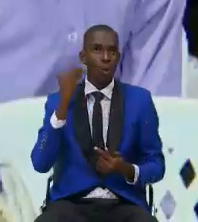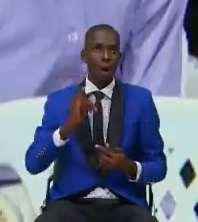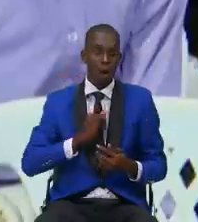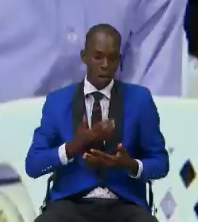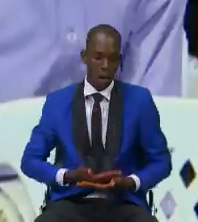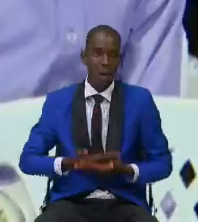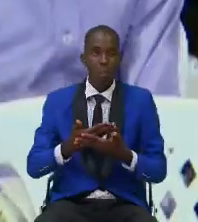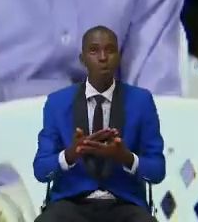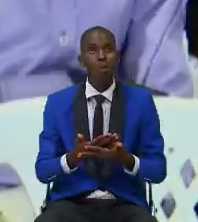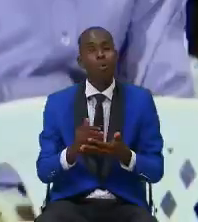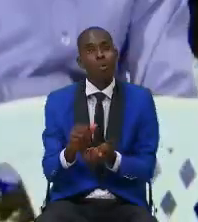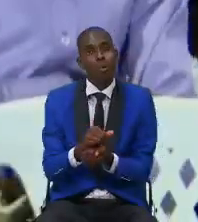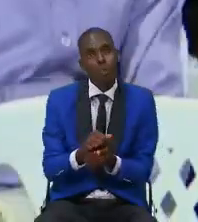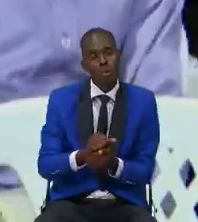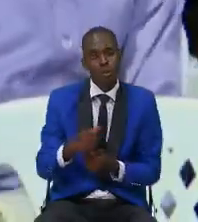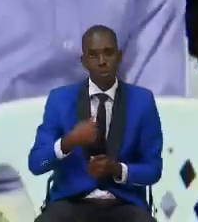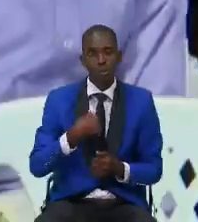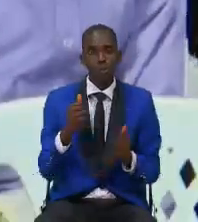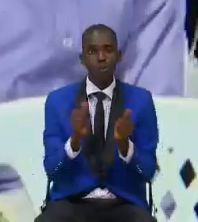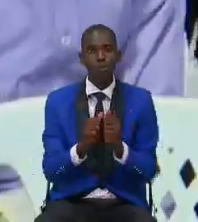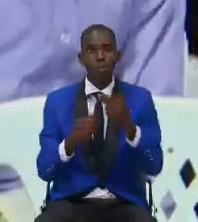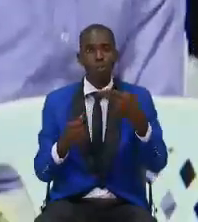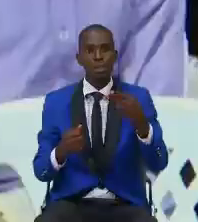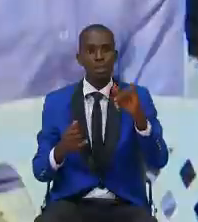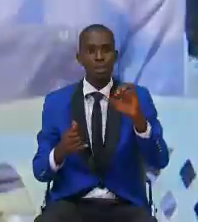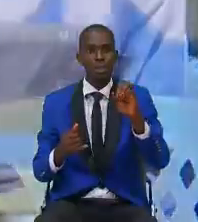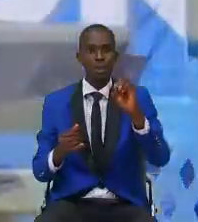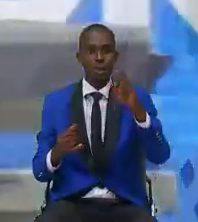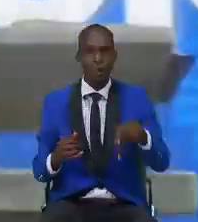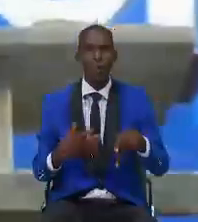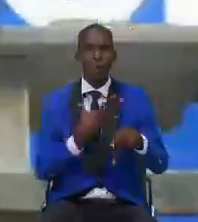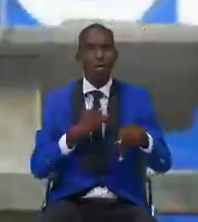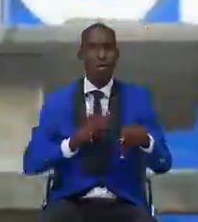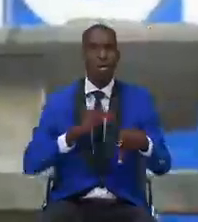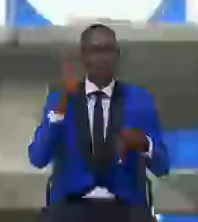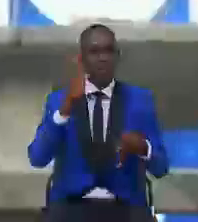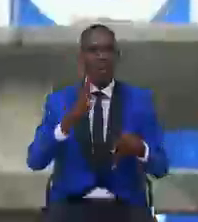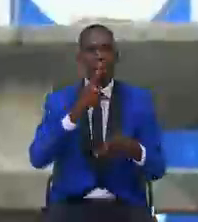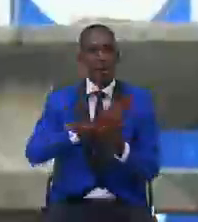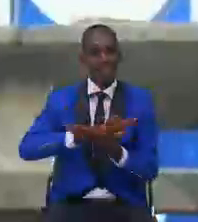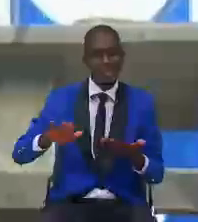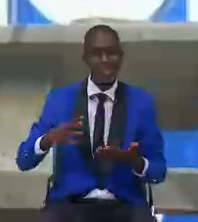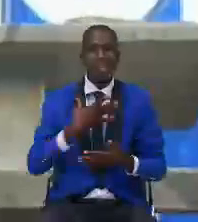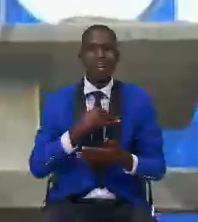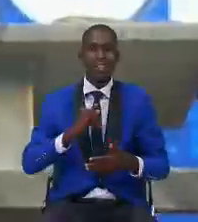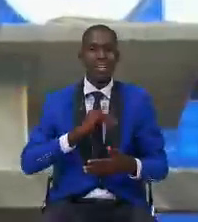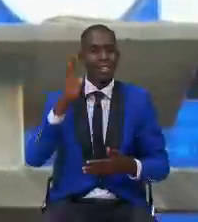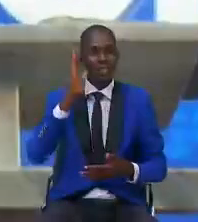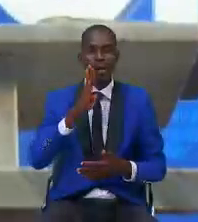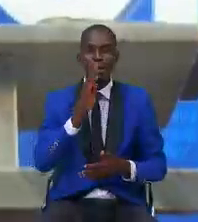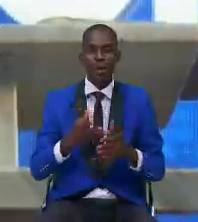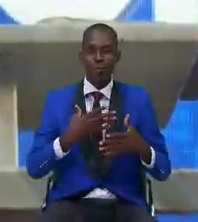In sin was I born. He said, wash me with hyssop, and I shall